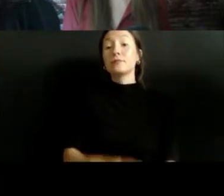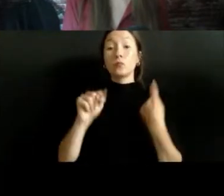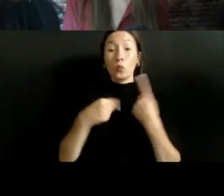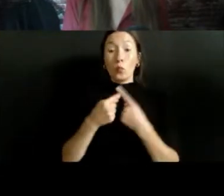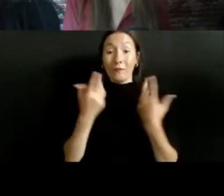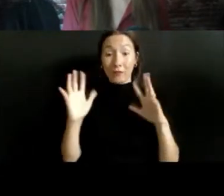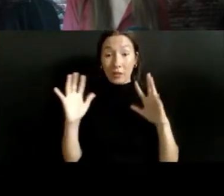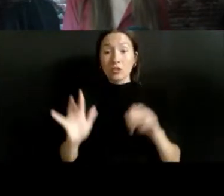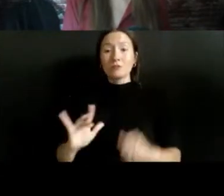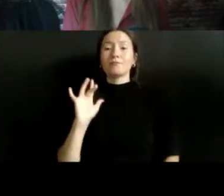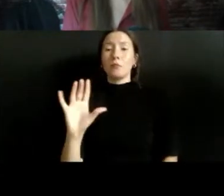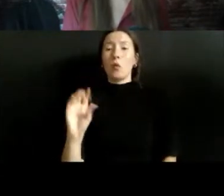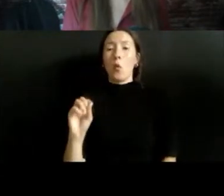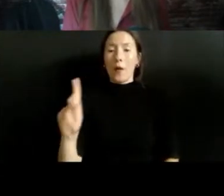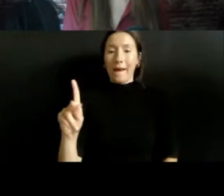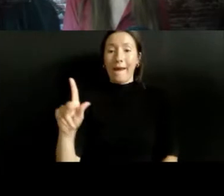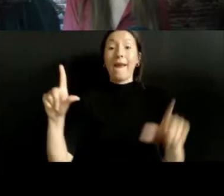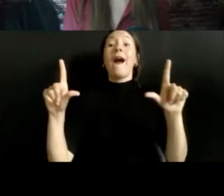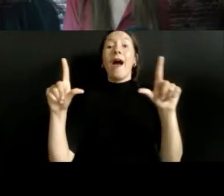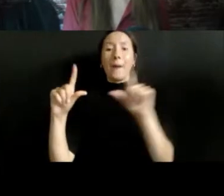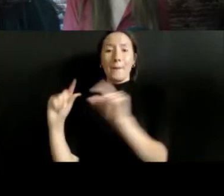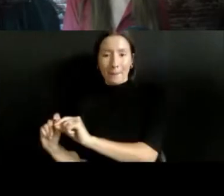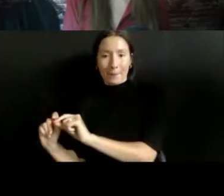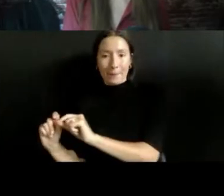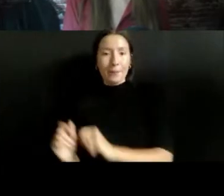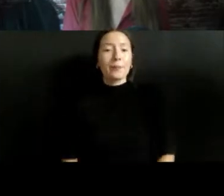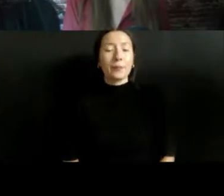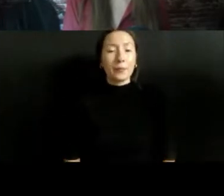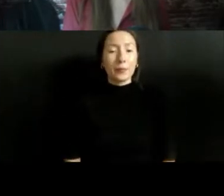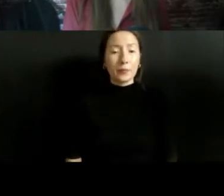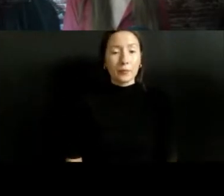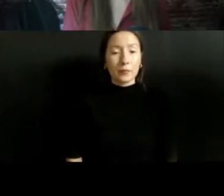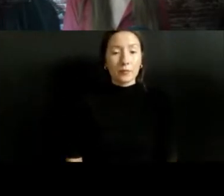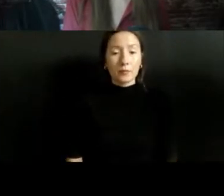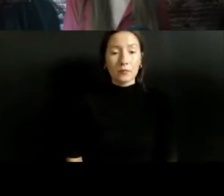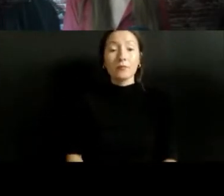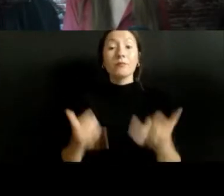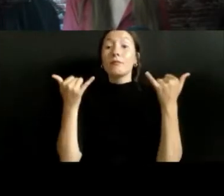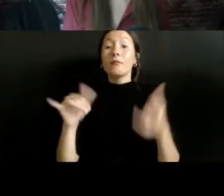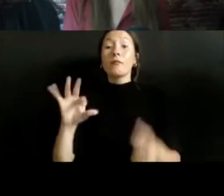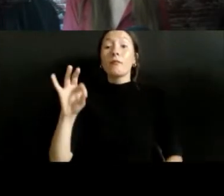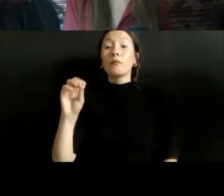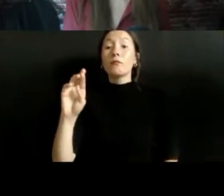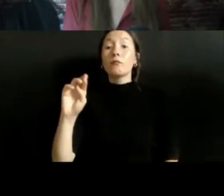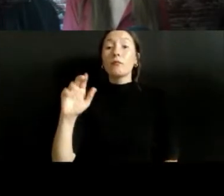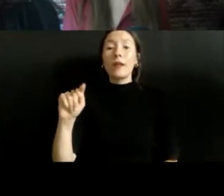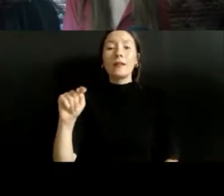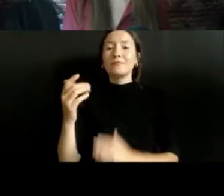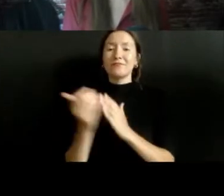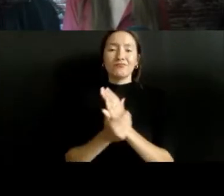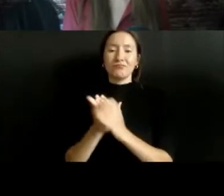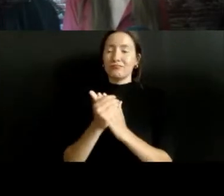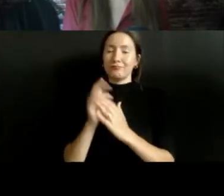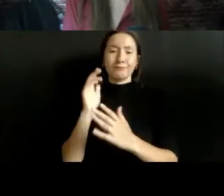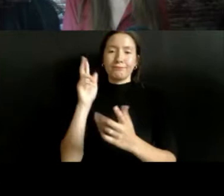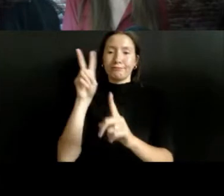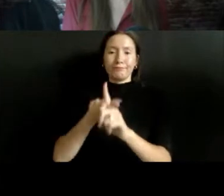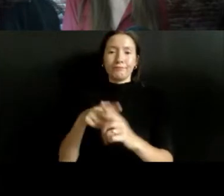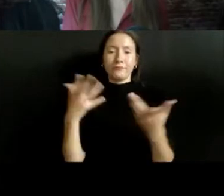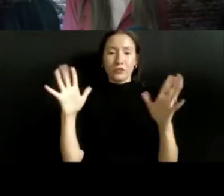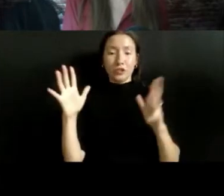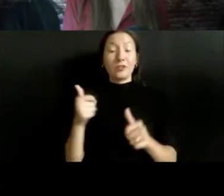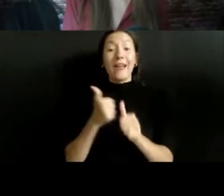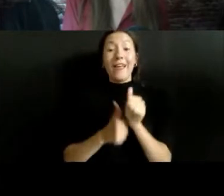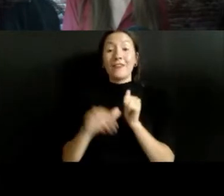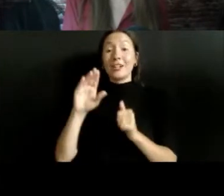OK to close the dialog box. Now the formatting is automatically applied. Every cell that shows a value